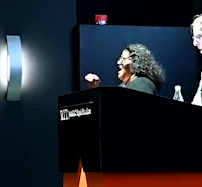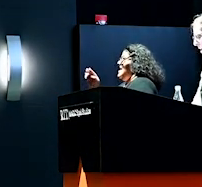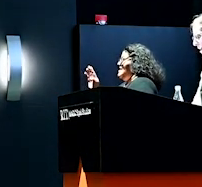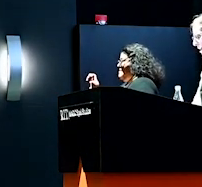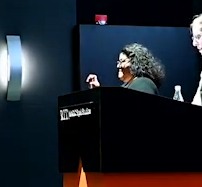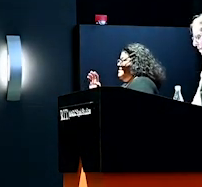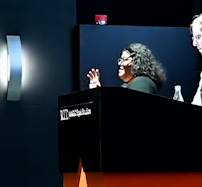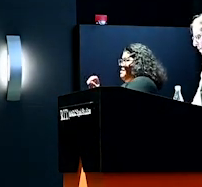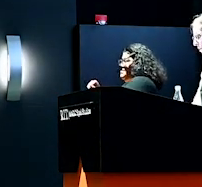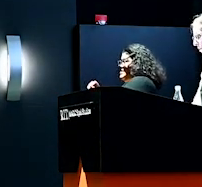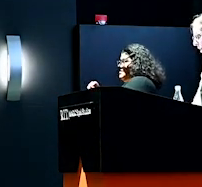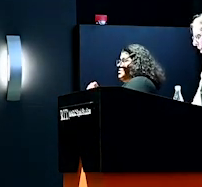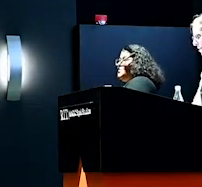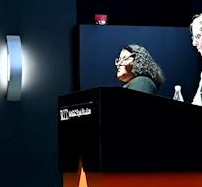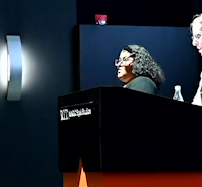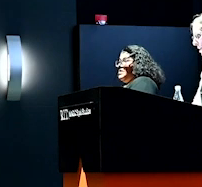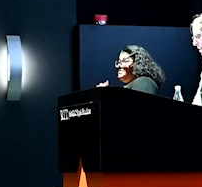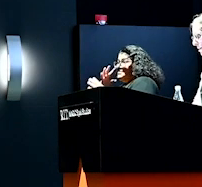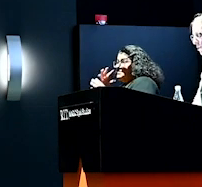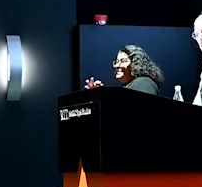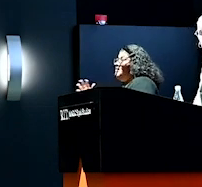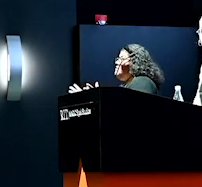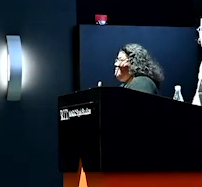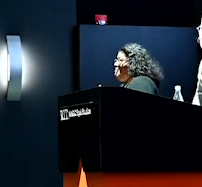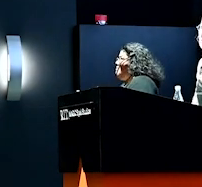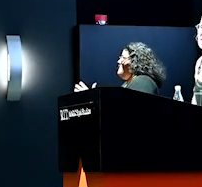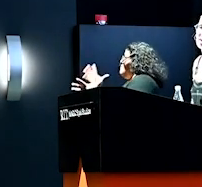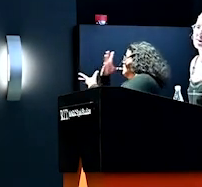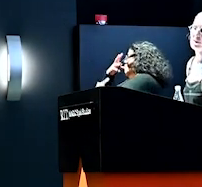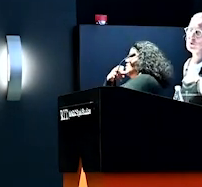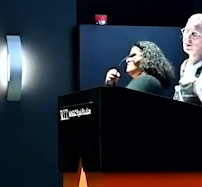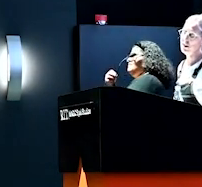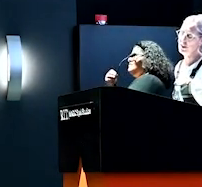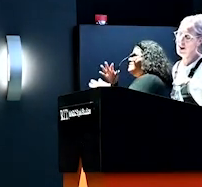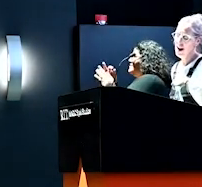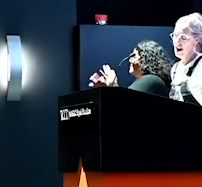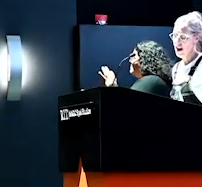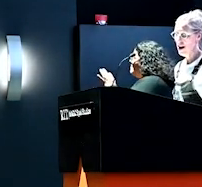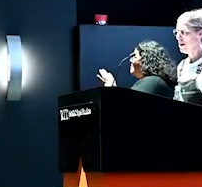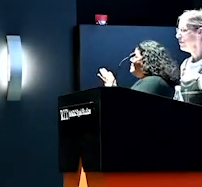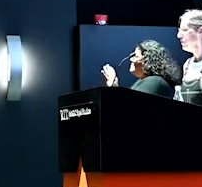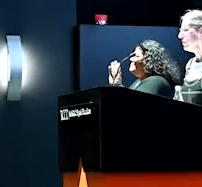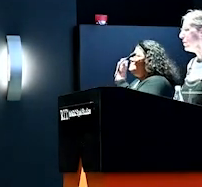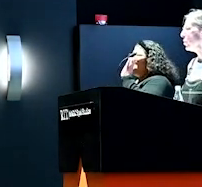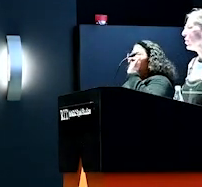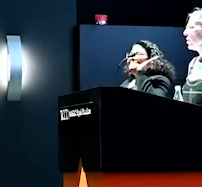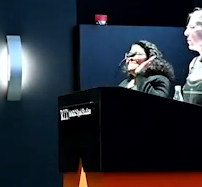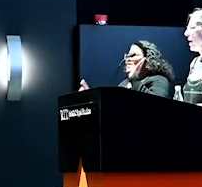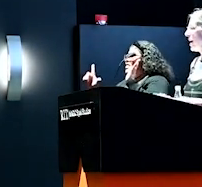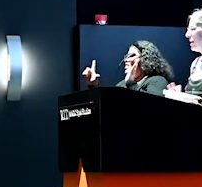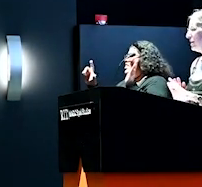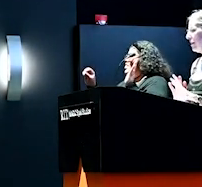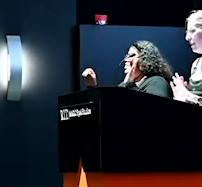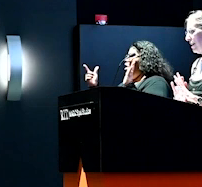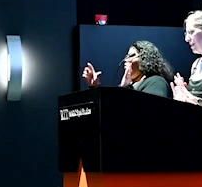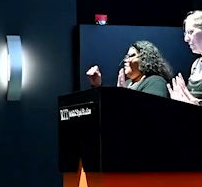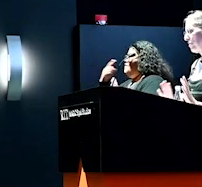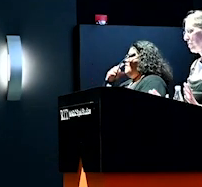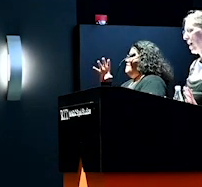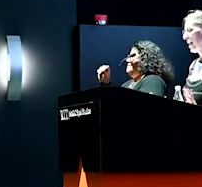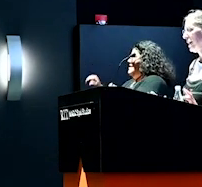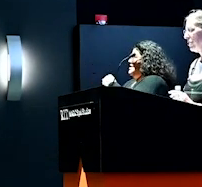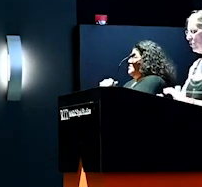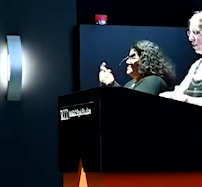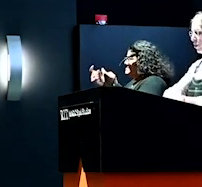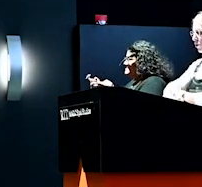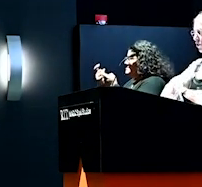and we really struck on such a beautiful, simple logo and